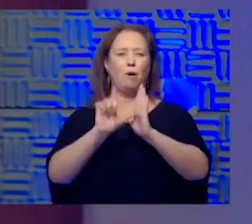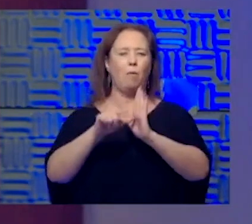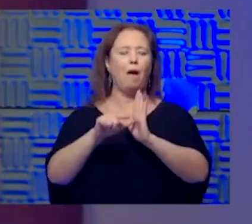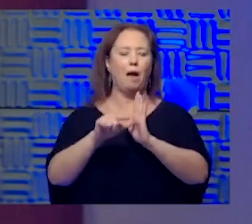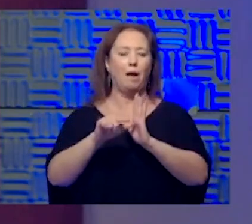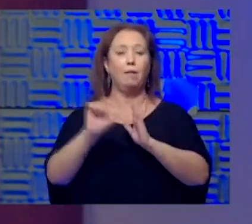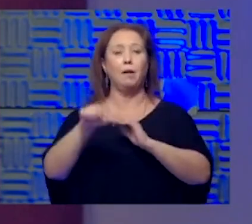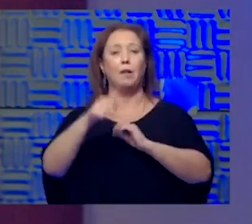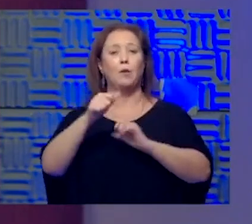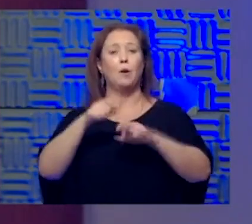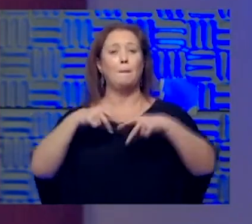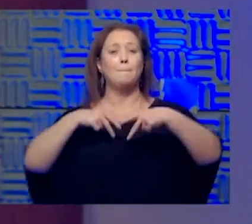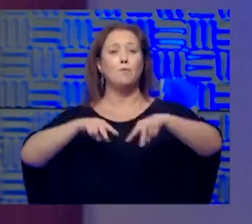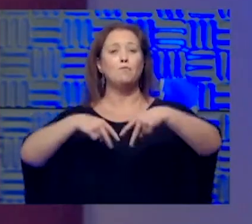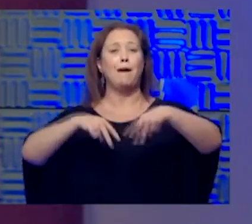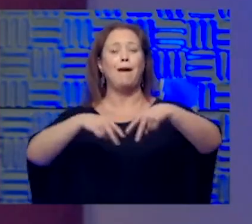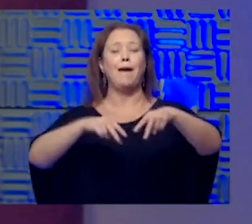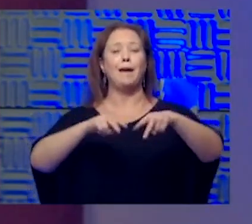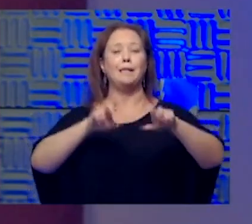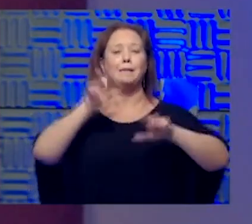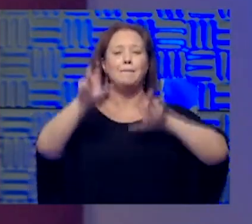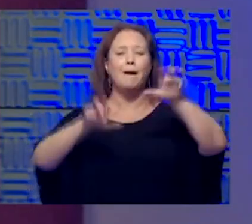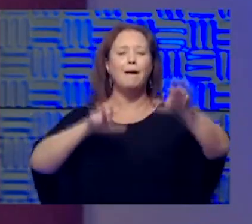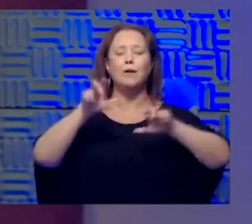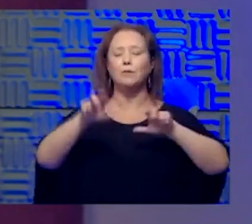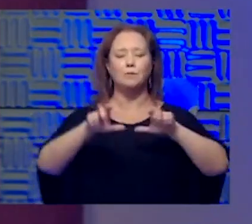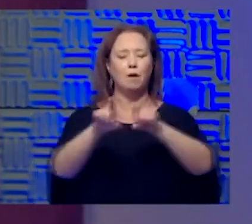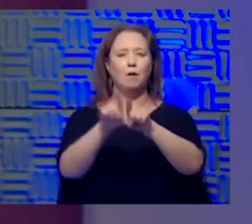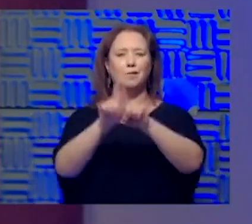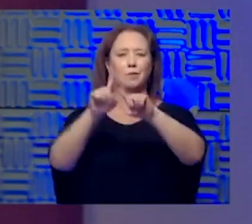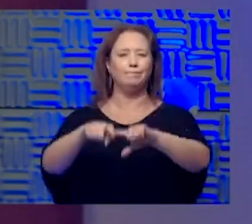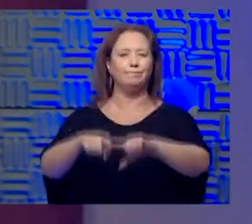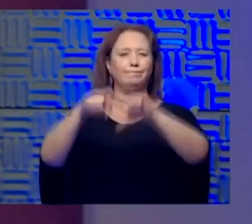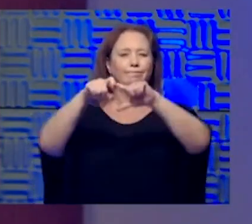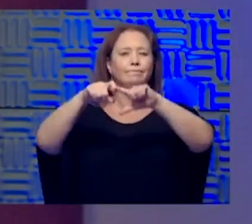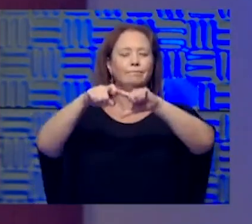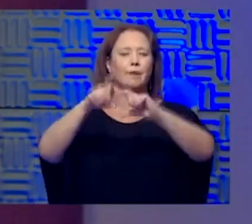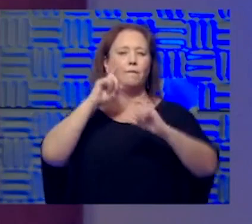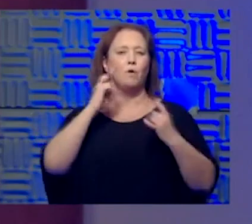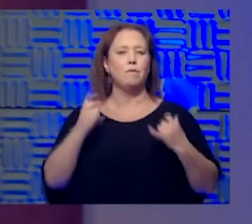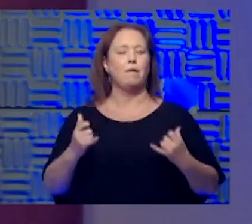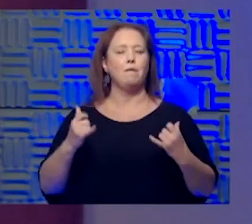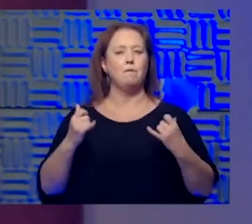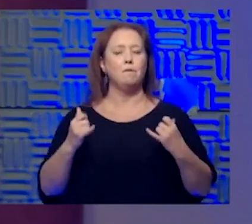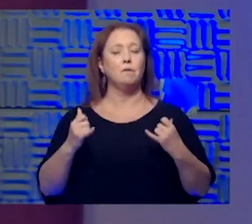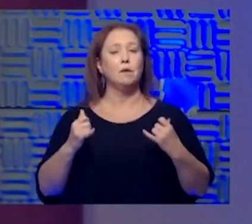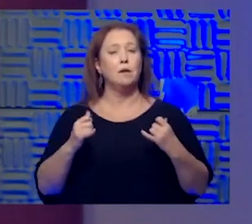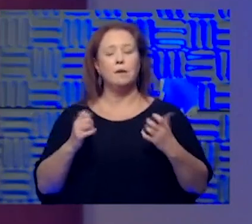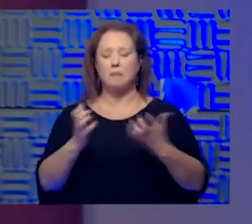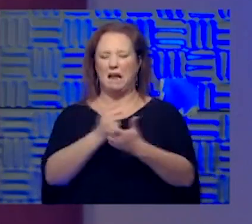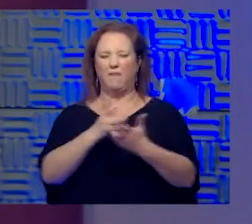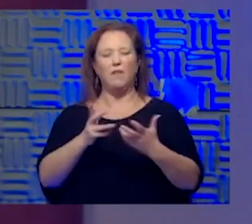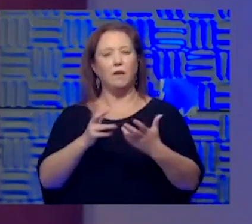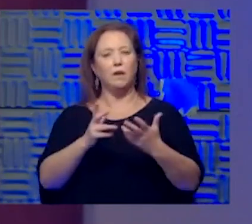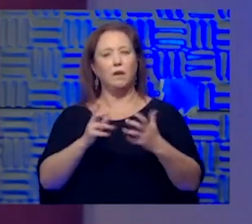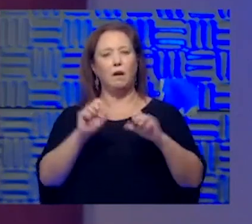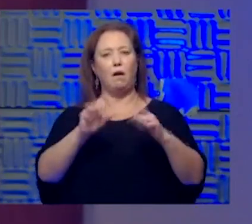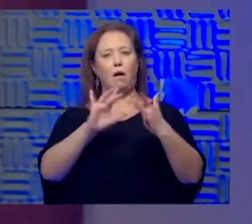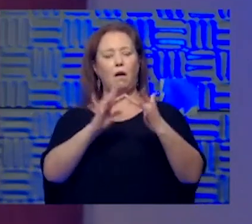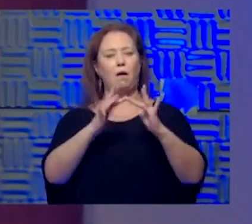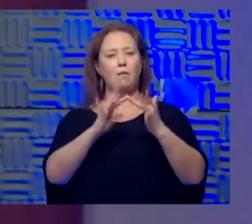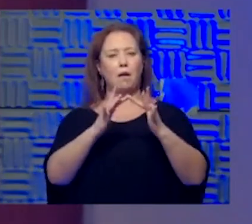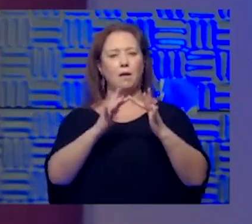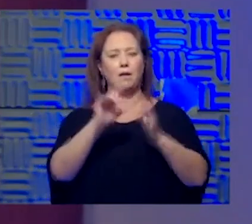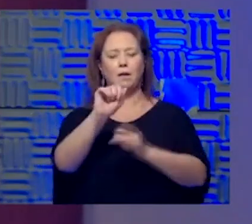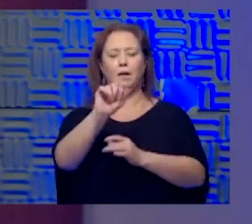things like parades, fairs, other things also are delayed now. But you can find all that information online about